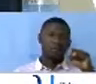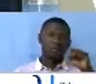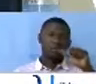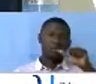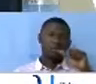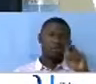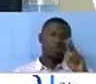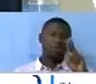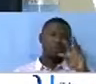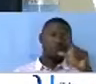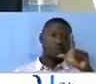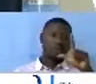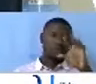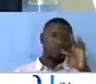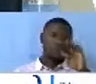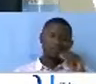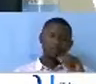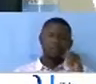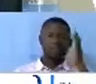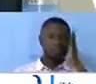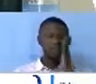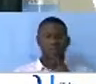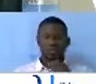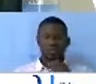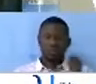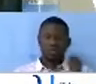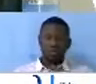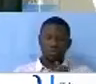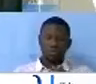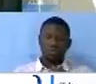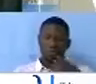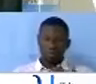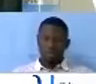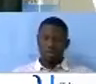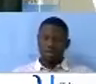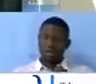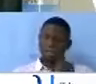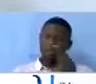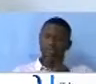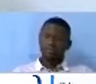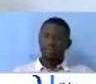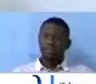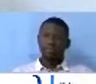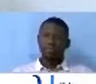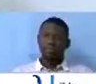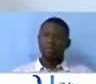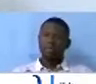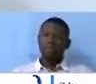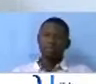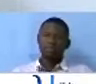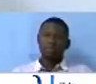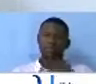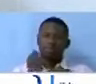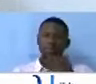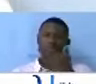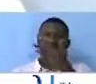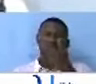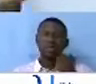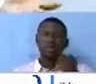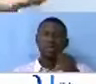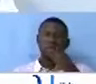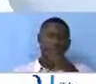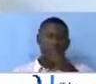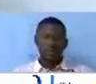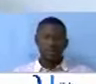or grievous bodily harm that is known by all police officers. I spend 90% of my life with the CID. Lu bari tak ci